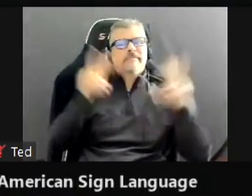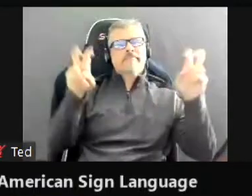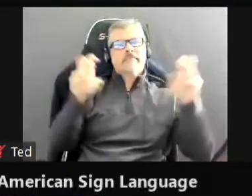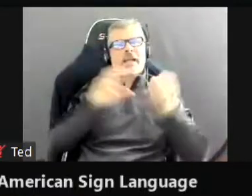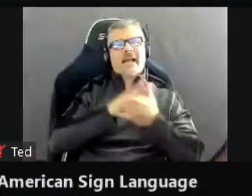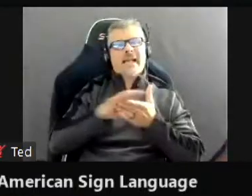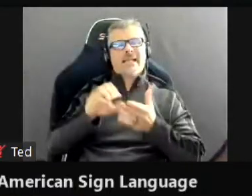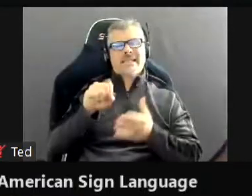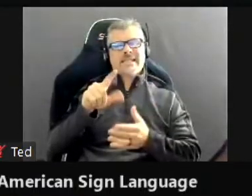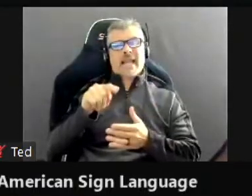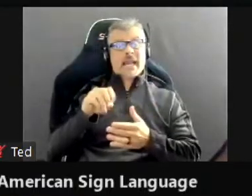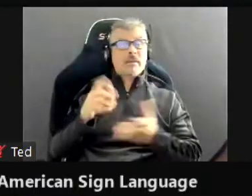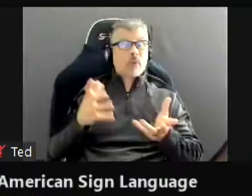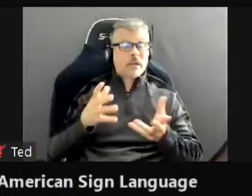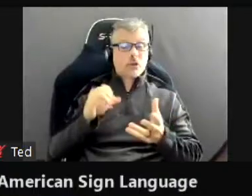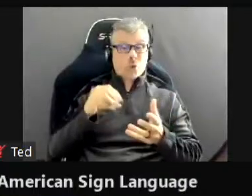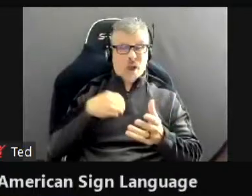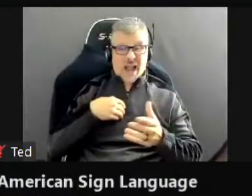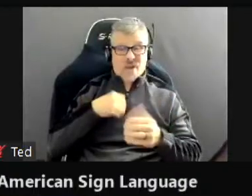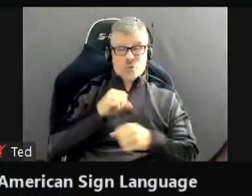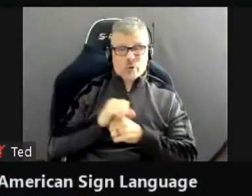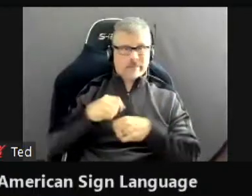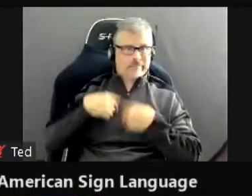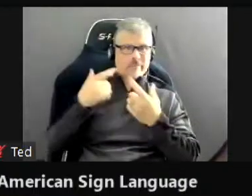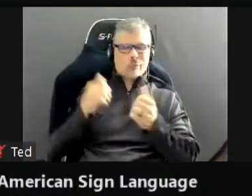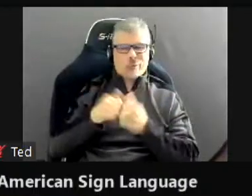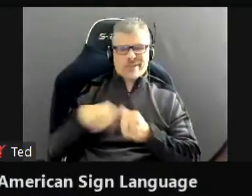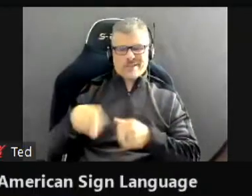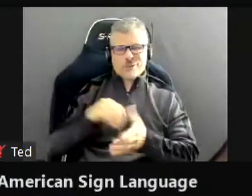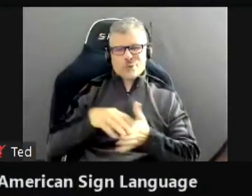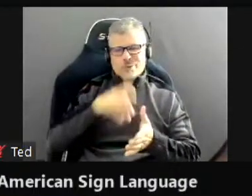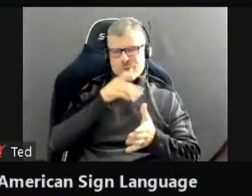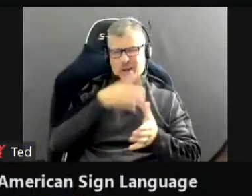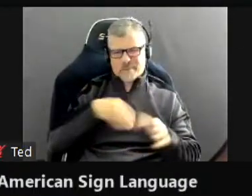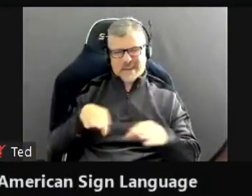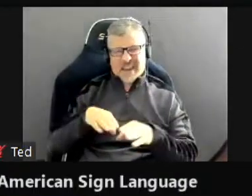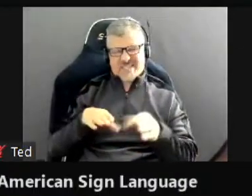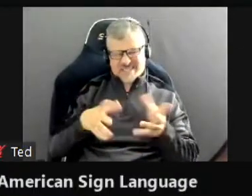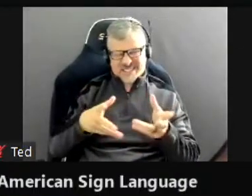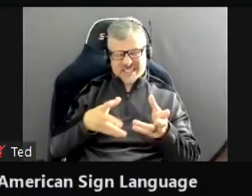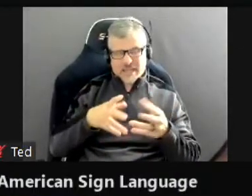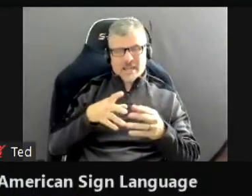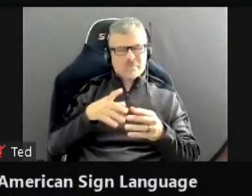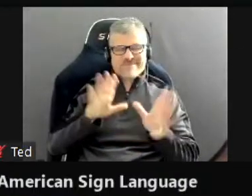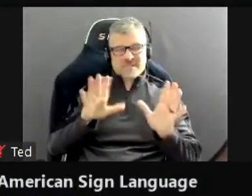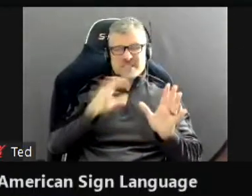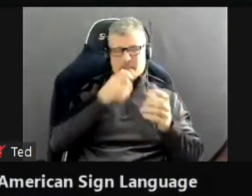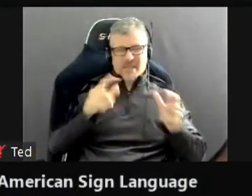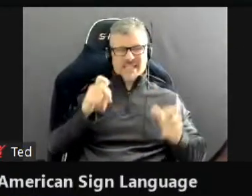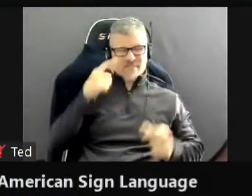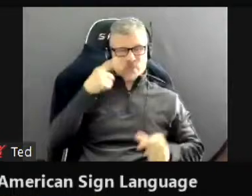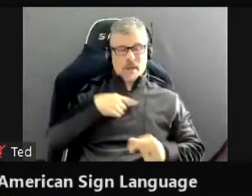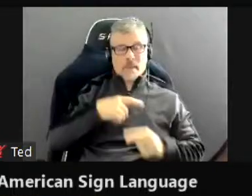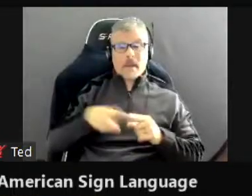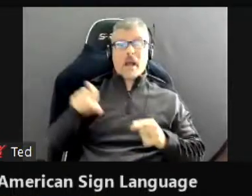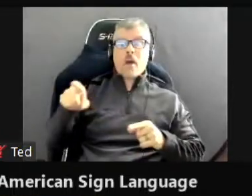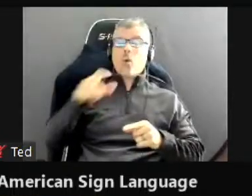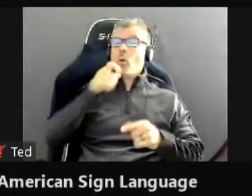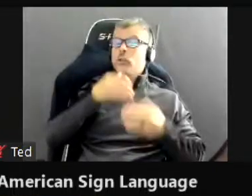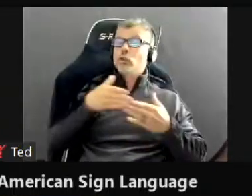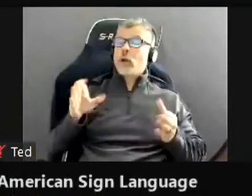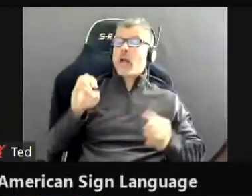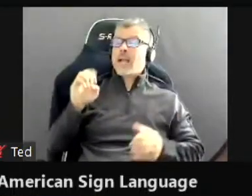career worked with students with challenging behaviors, so it's not a big deal to me. But for a general ed teacher to have some of these students in their class, it's a